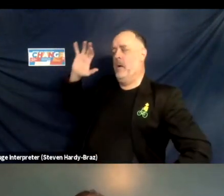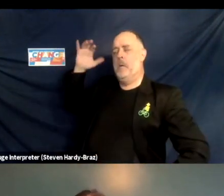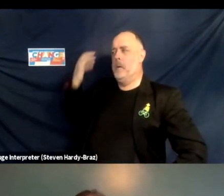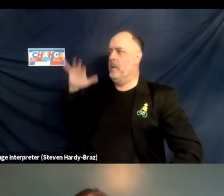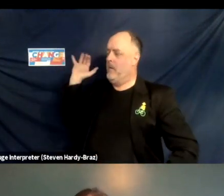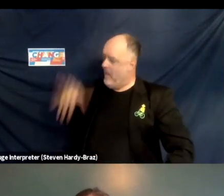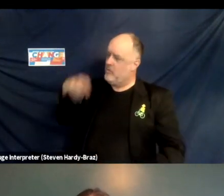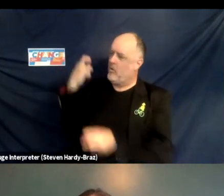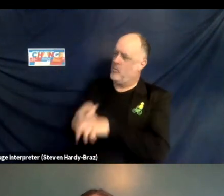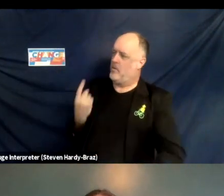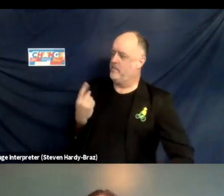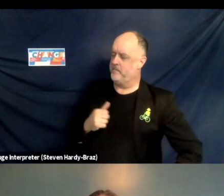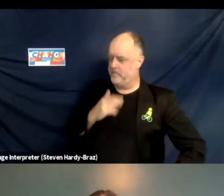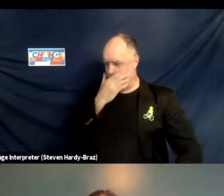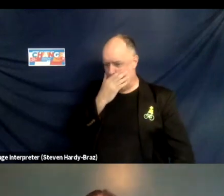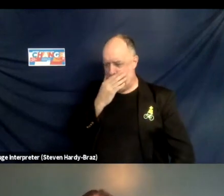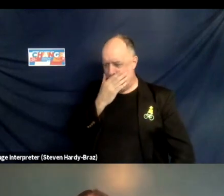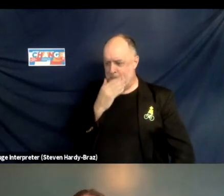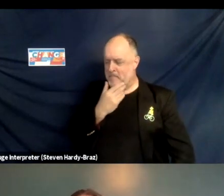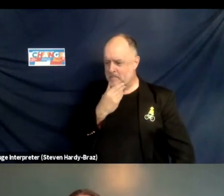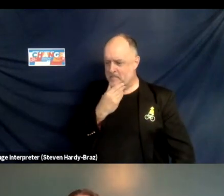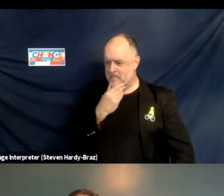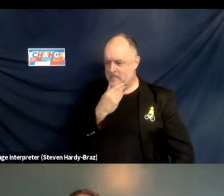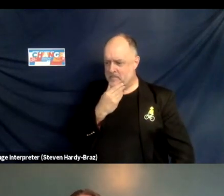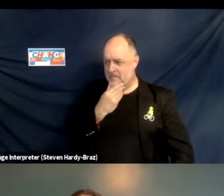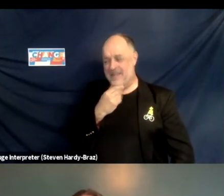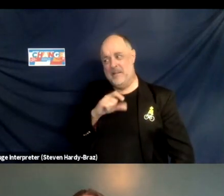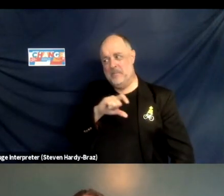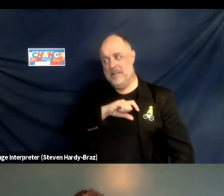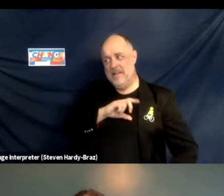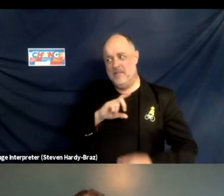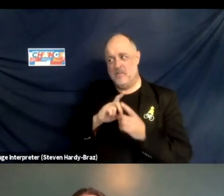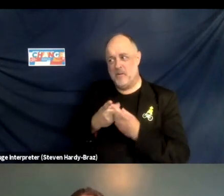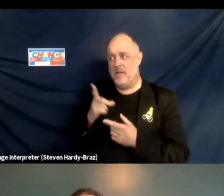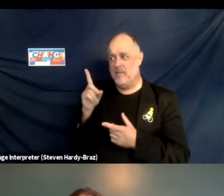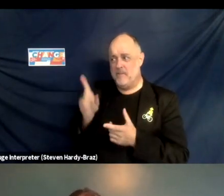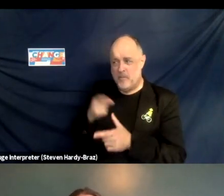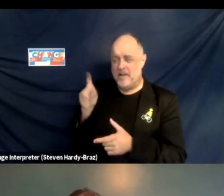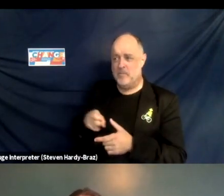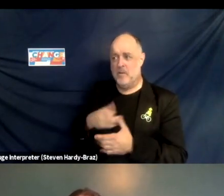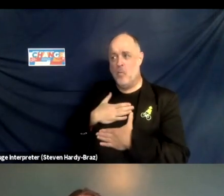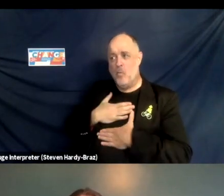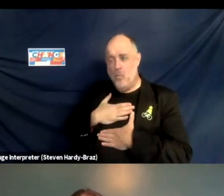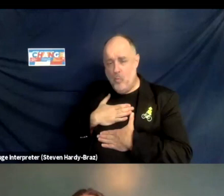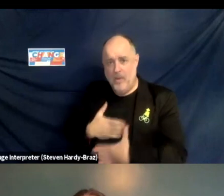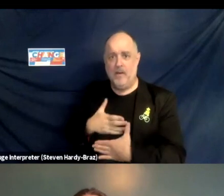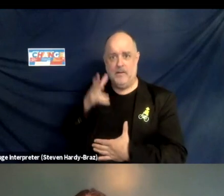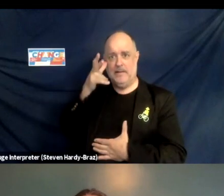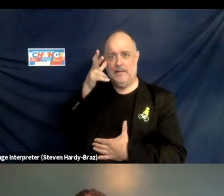one. First of all, a police department has to be willing to listen to these